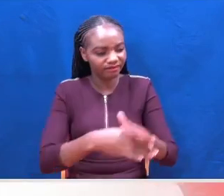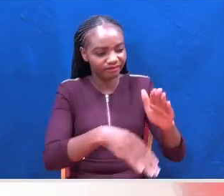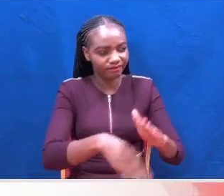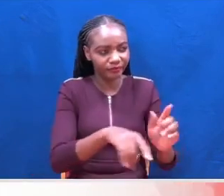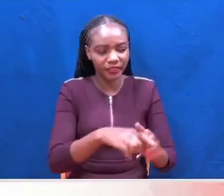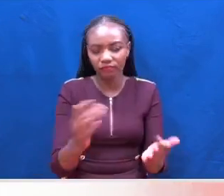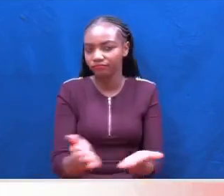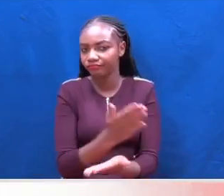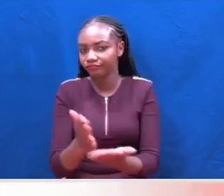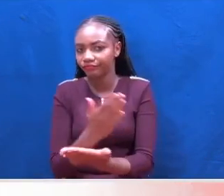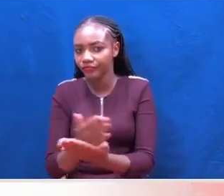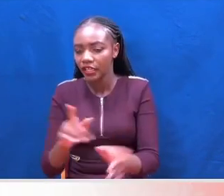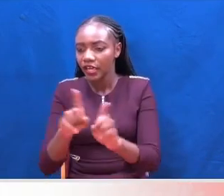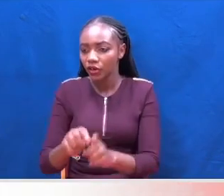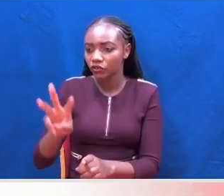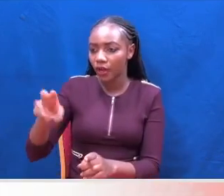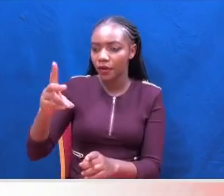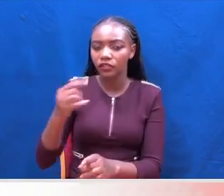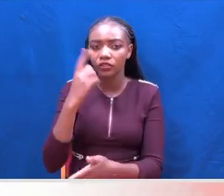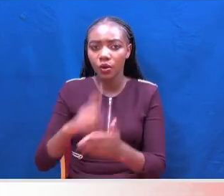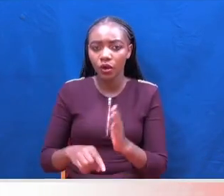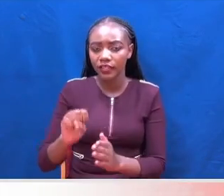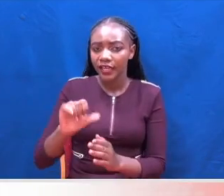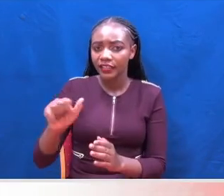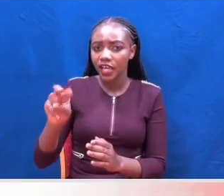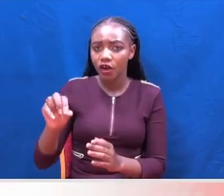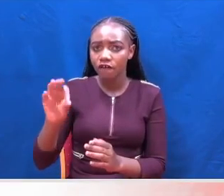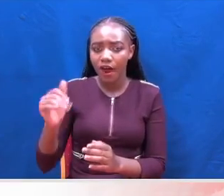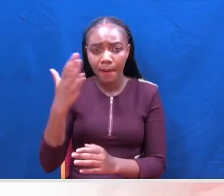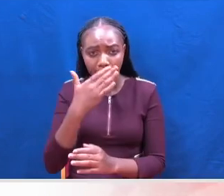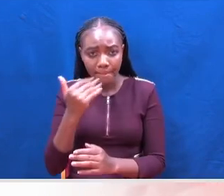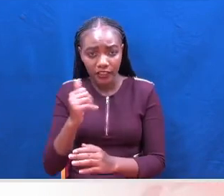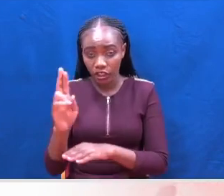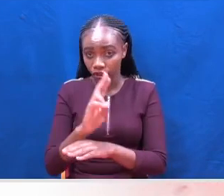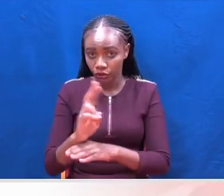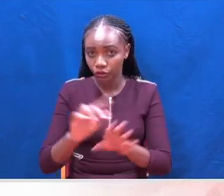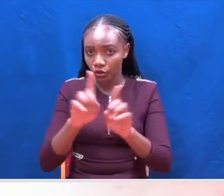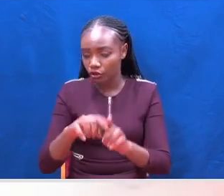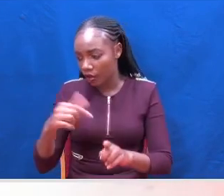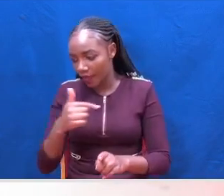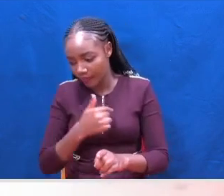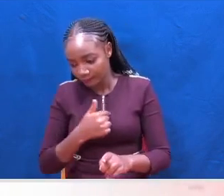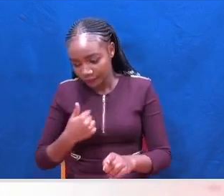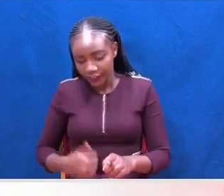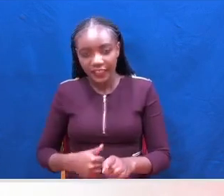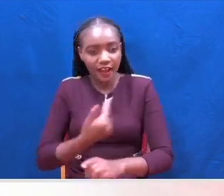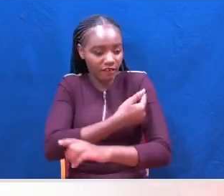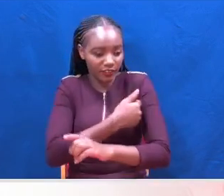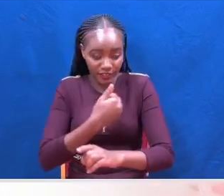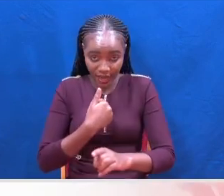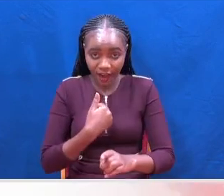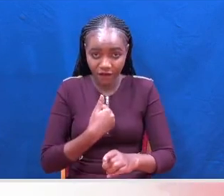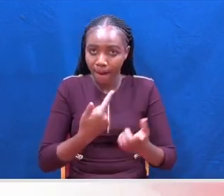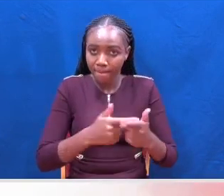declaring Sinopharm safe for use. Sinovac, another vaccine also from China, is under consideration for approval by